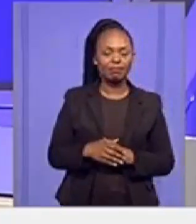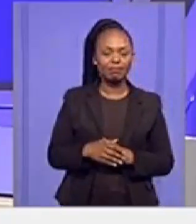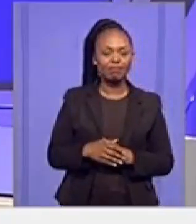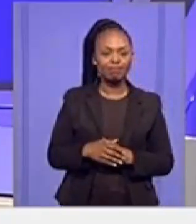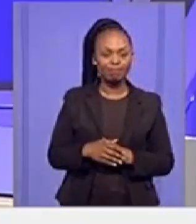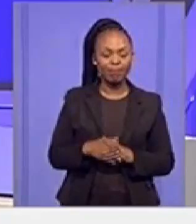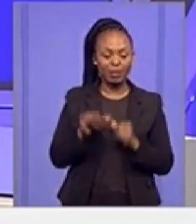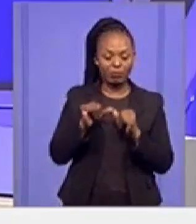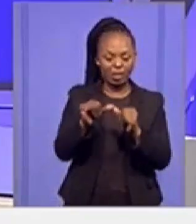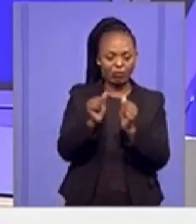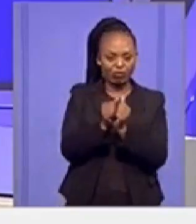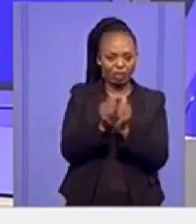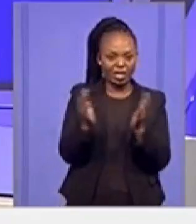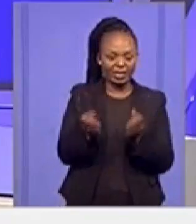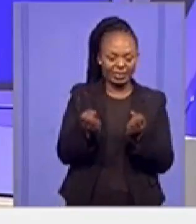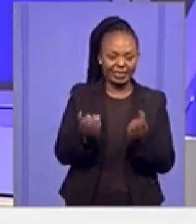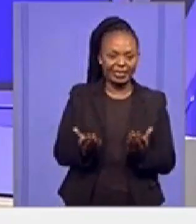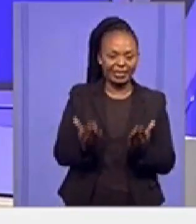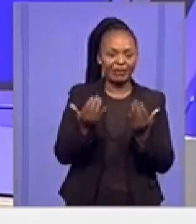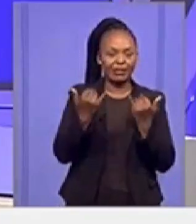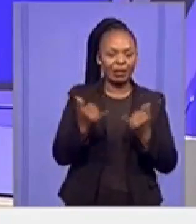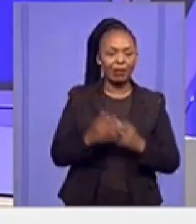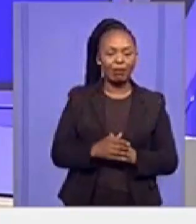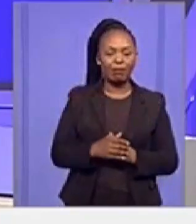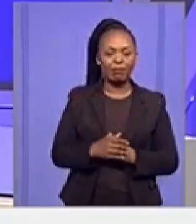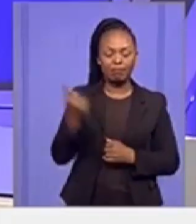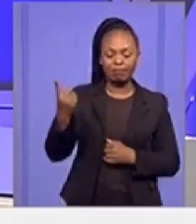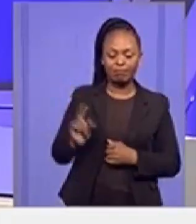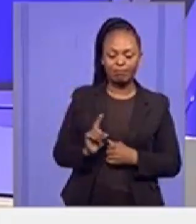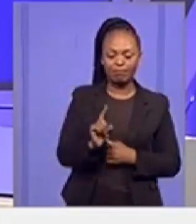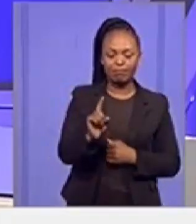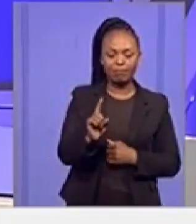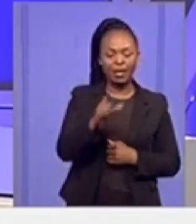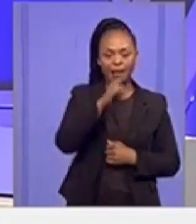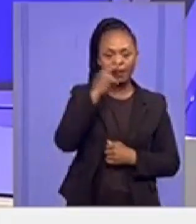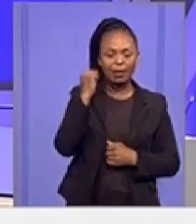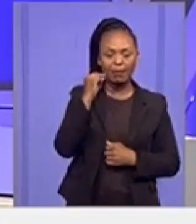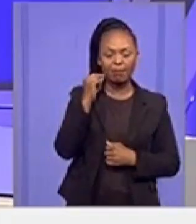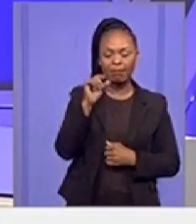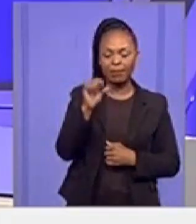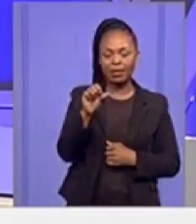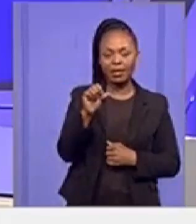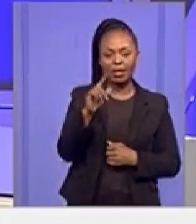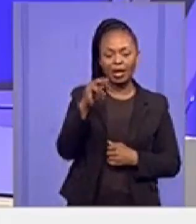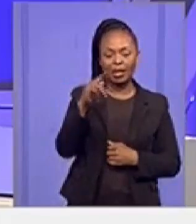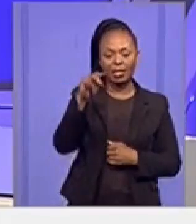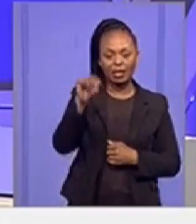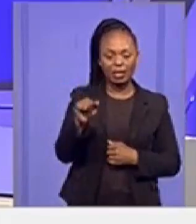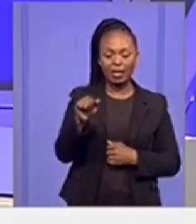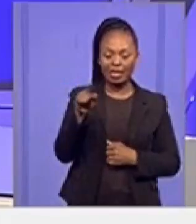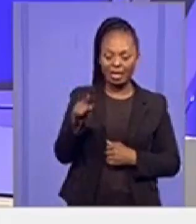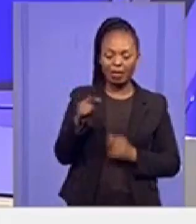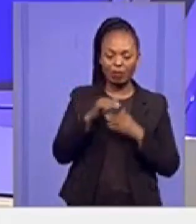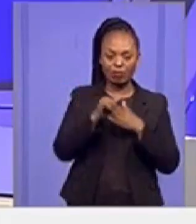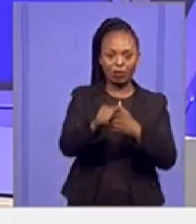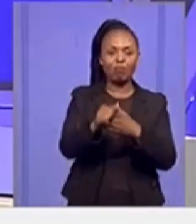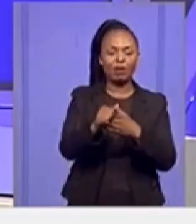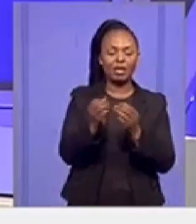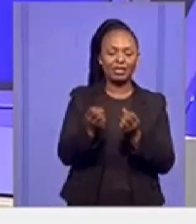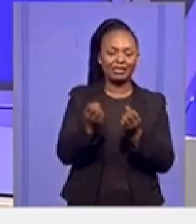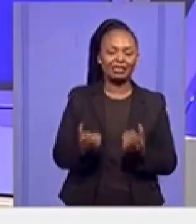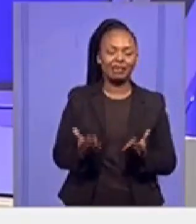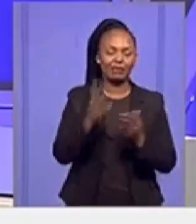mosebetsi o tla qala tsamaiso ya dipuisano o qeta go kena e leng Sefuba Kandile ke yena ya tla tsamaisa mosebetsi o